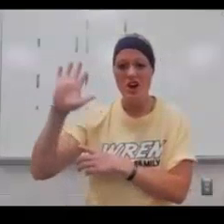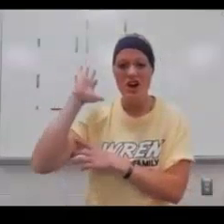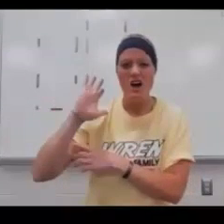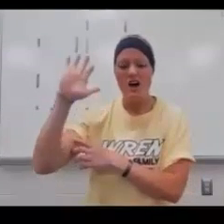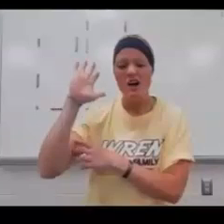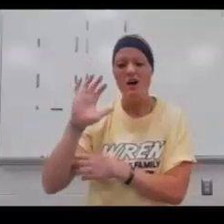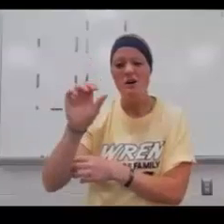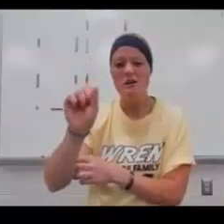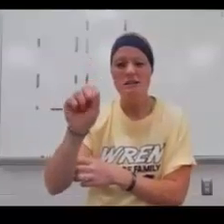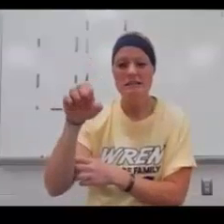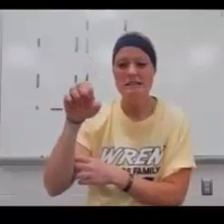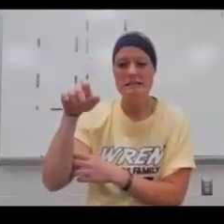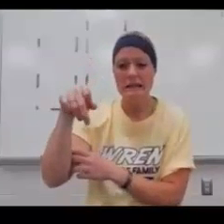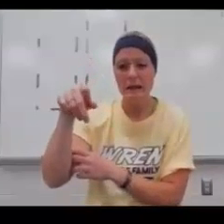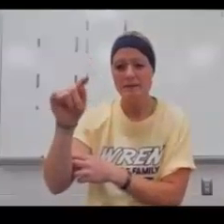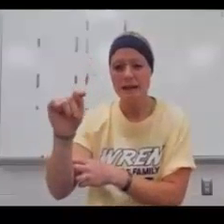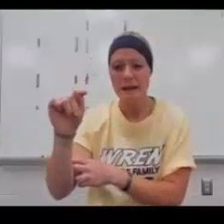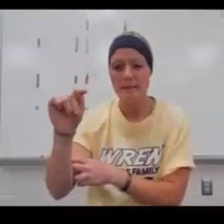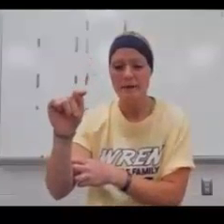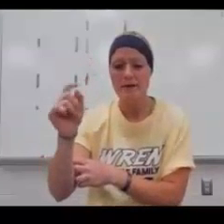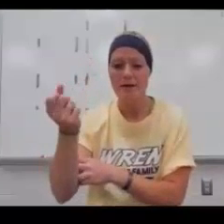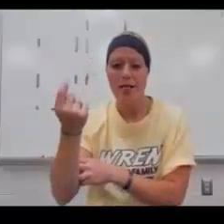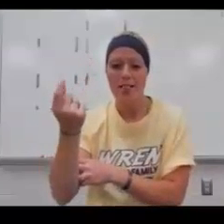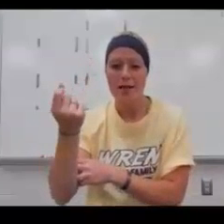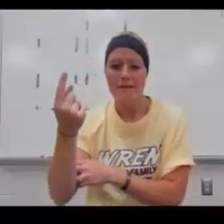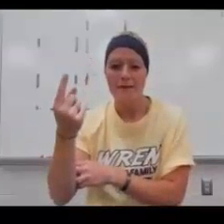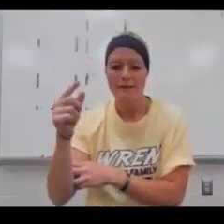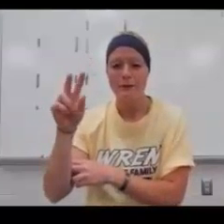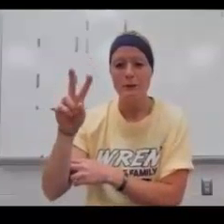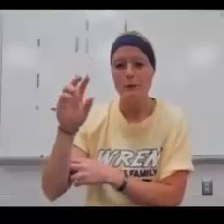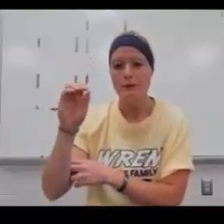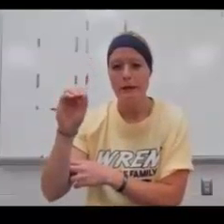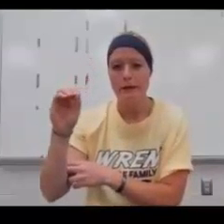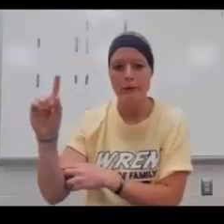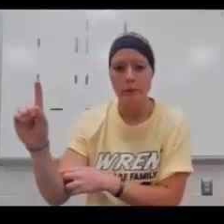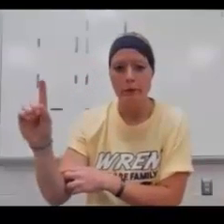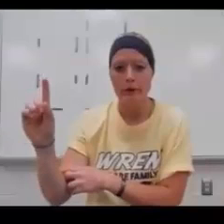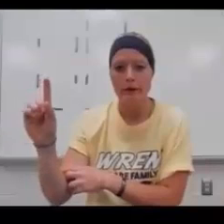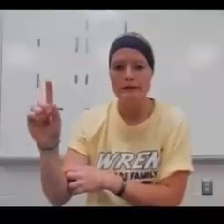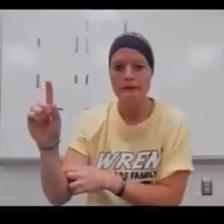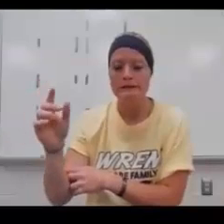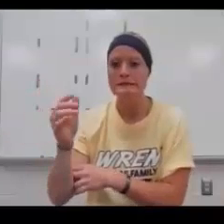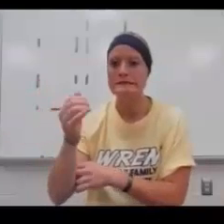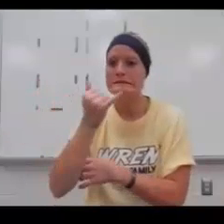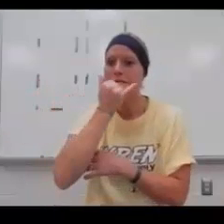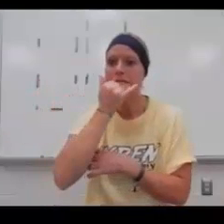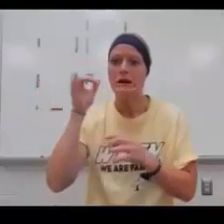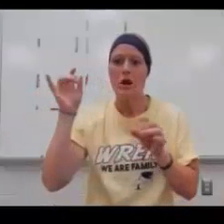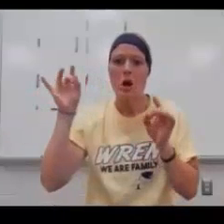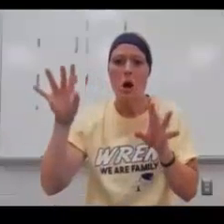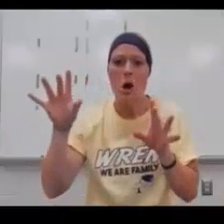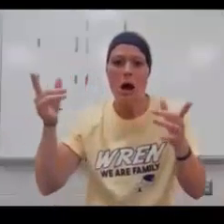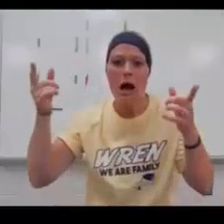Something happened a long time ago on September 11th, 2001.